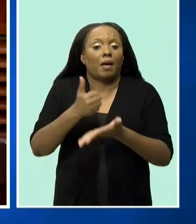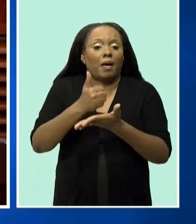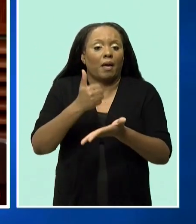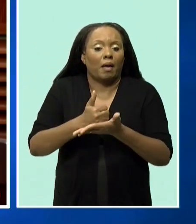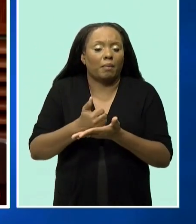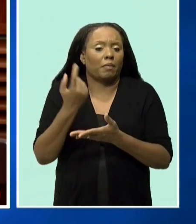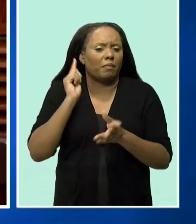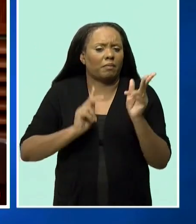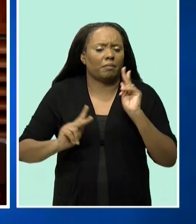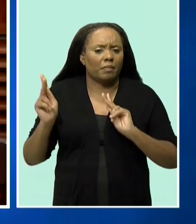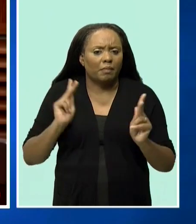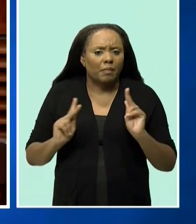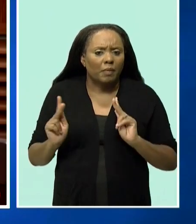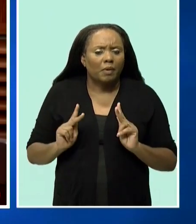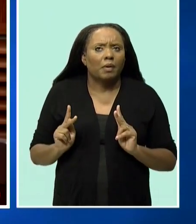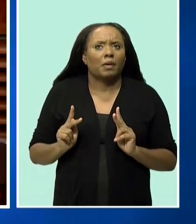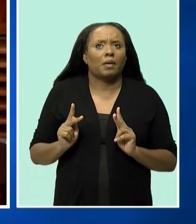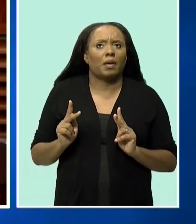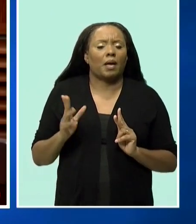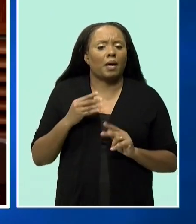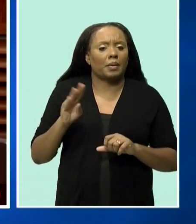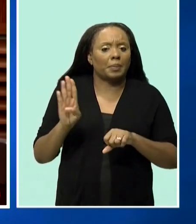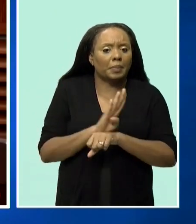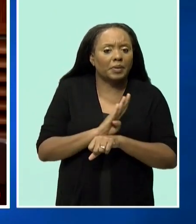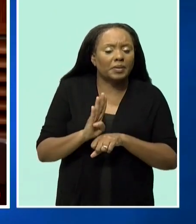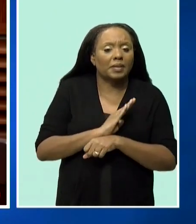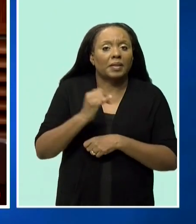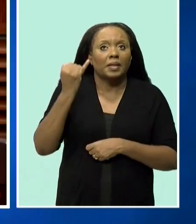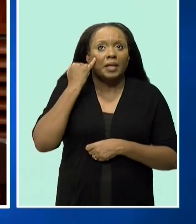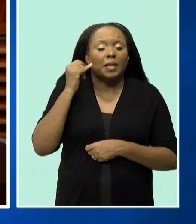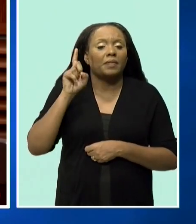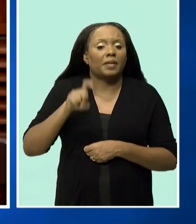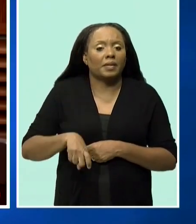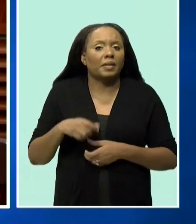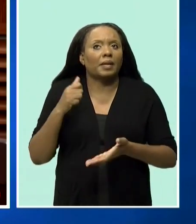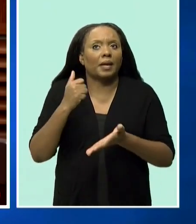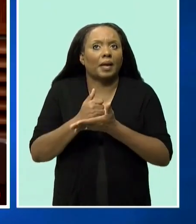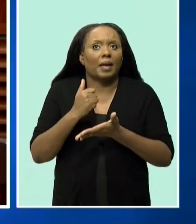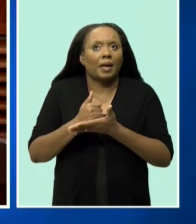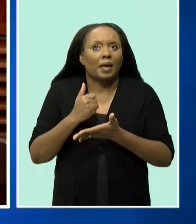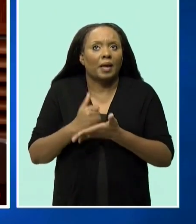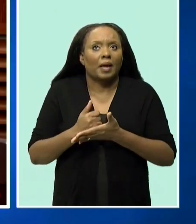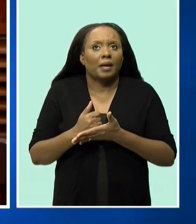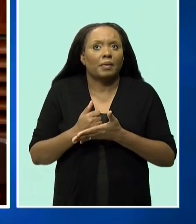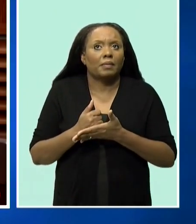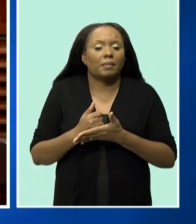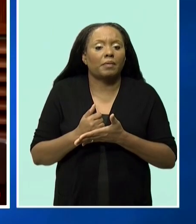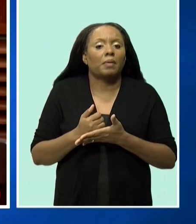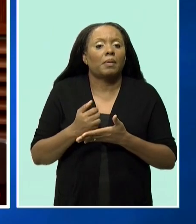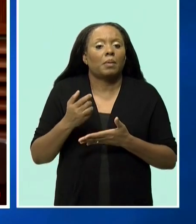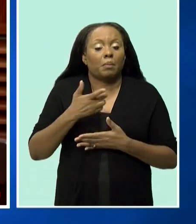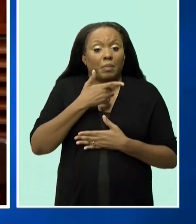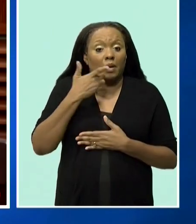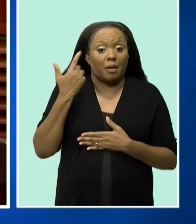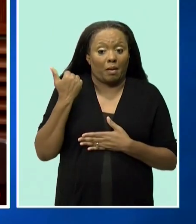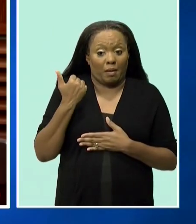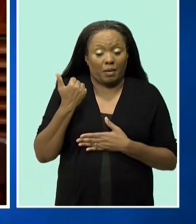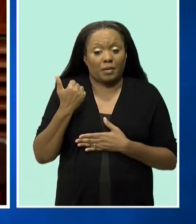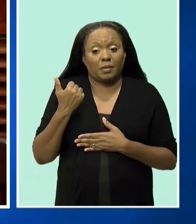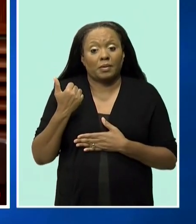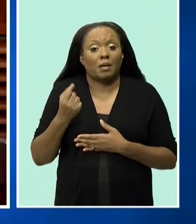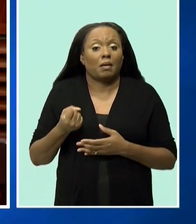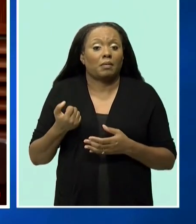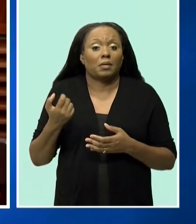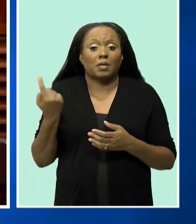eligible persons and qualifying businesses in need of such aid as a result of a